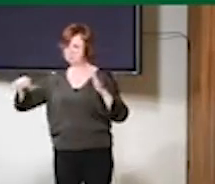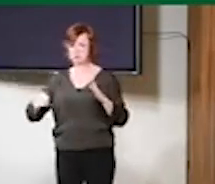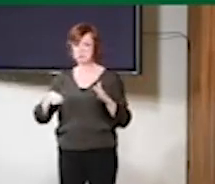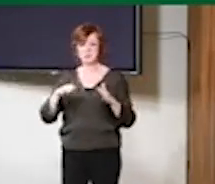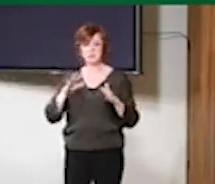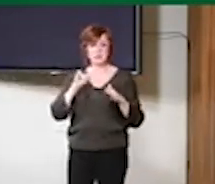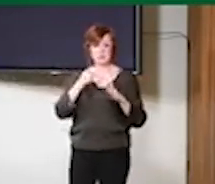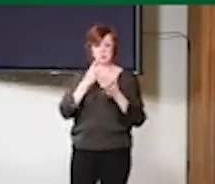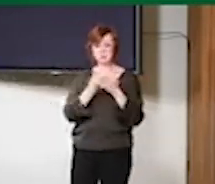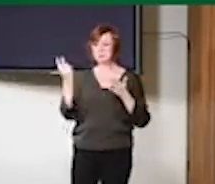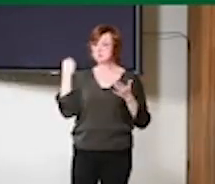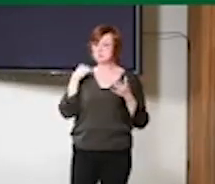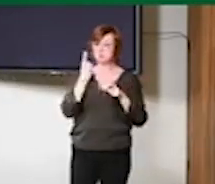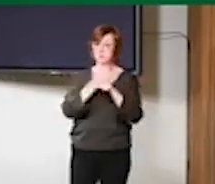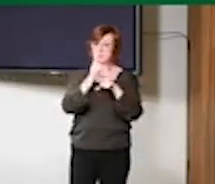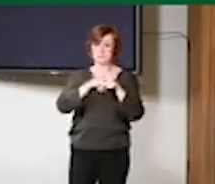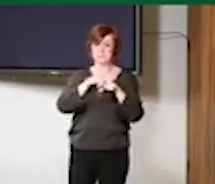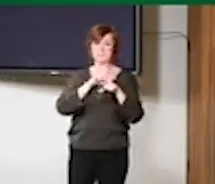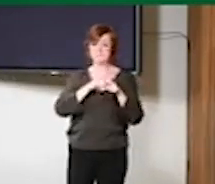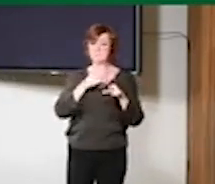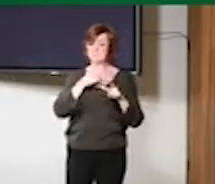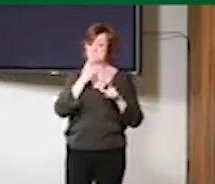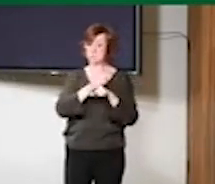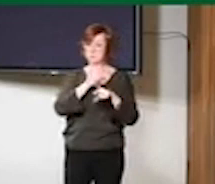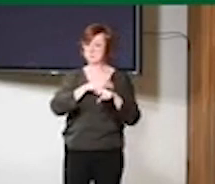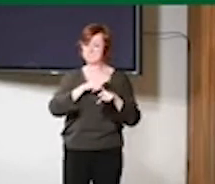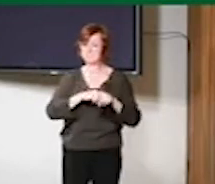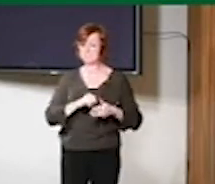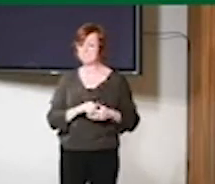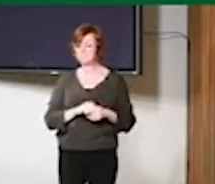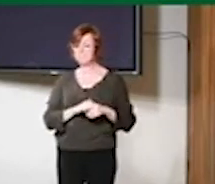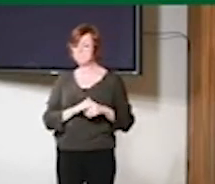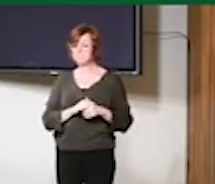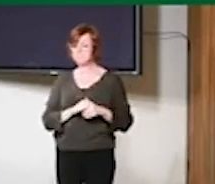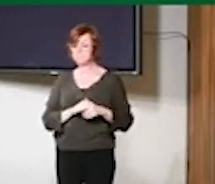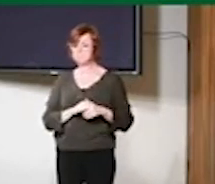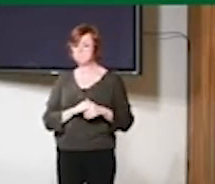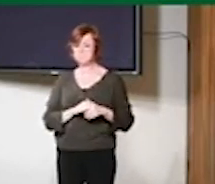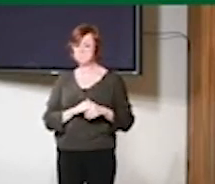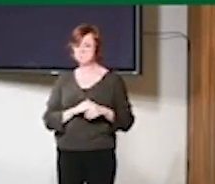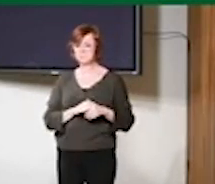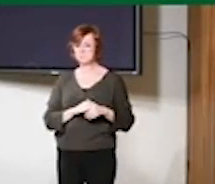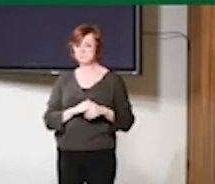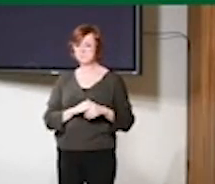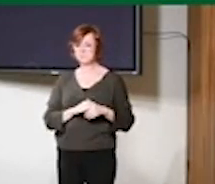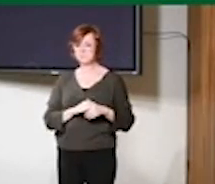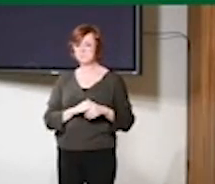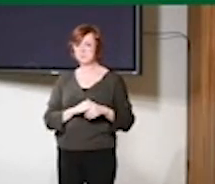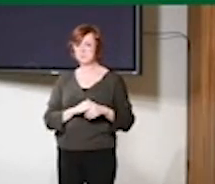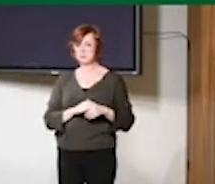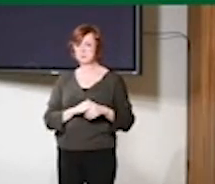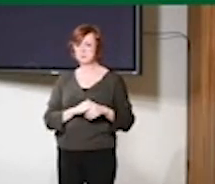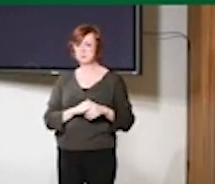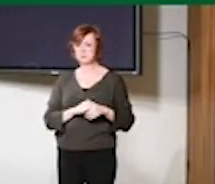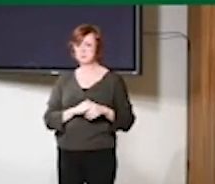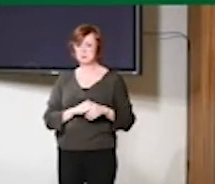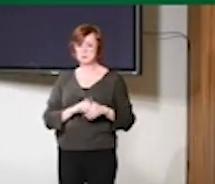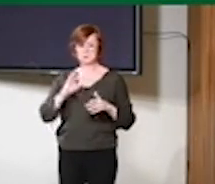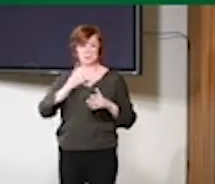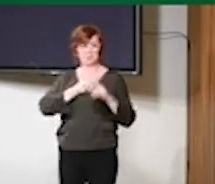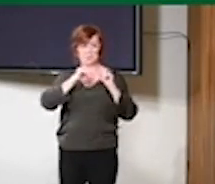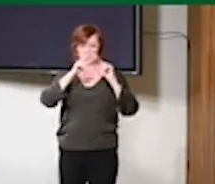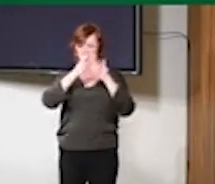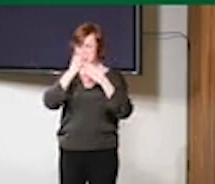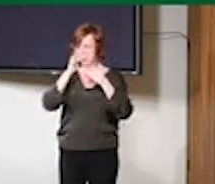have had a very solid testing program. I believe we have almost 40